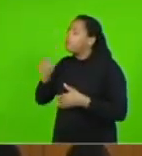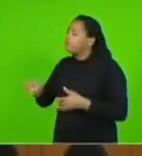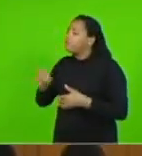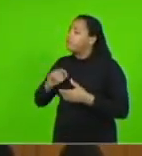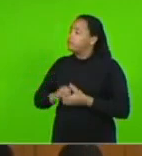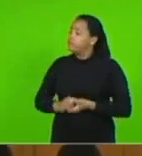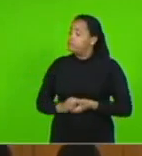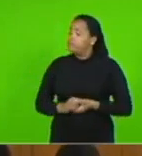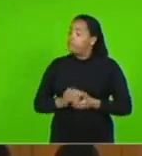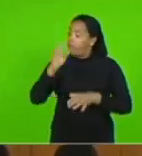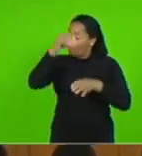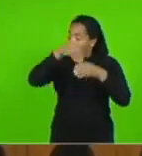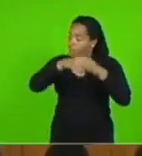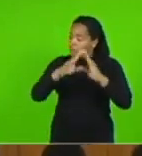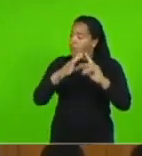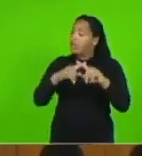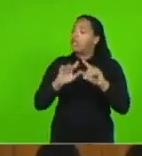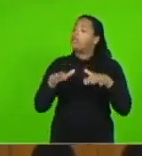renew.